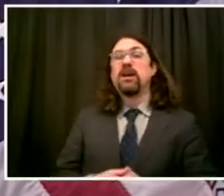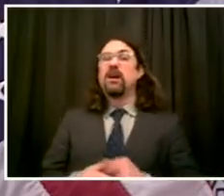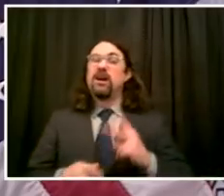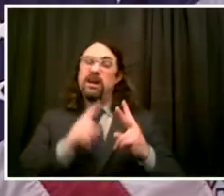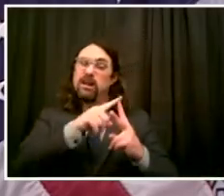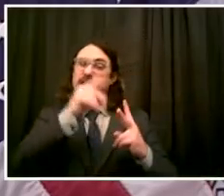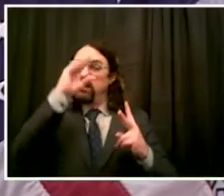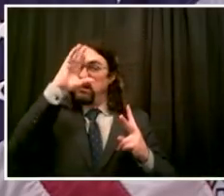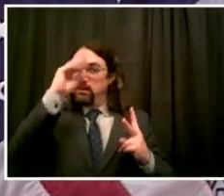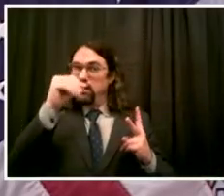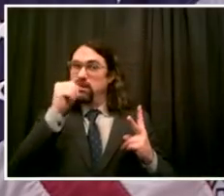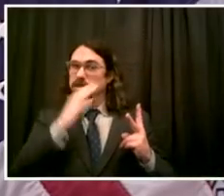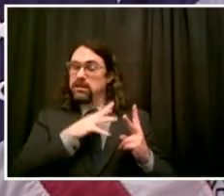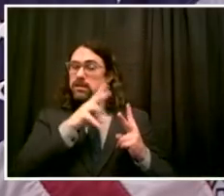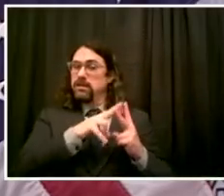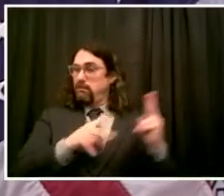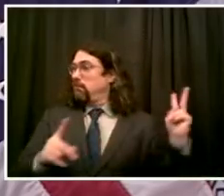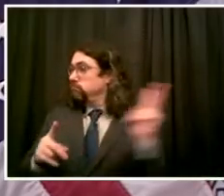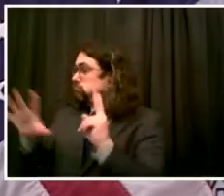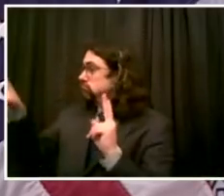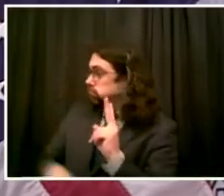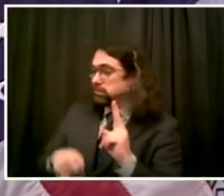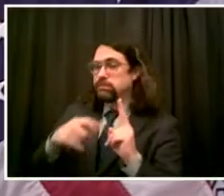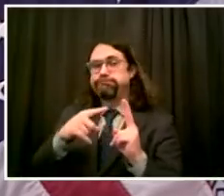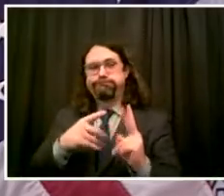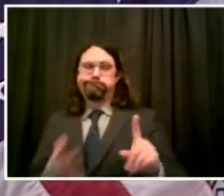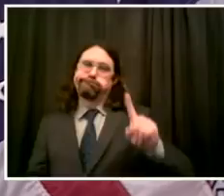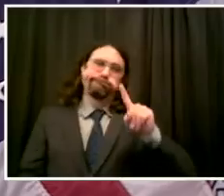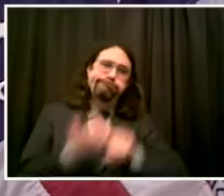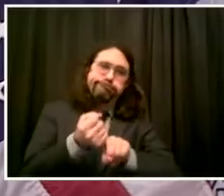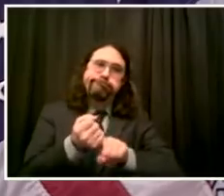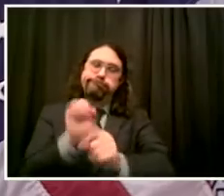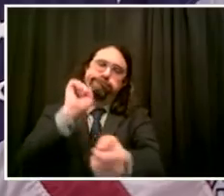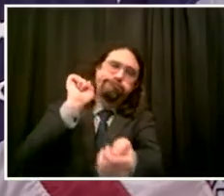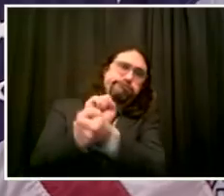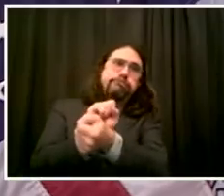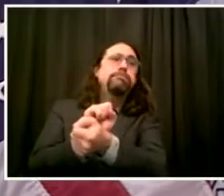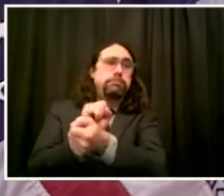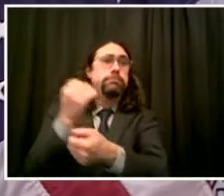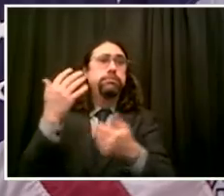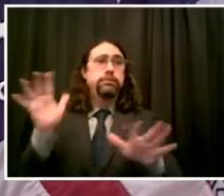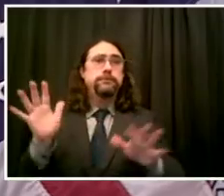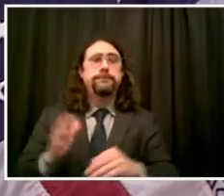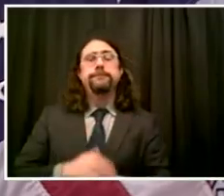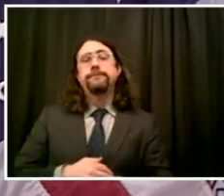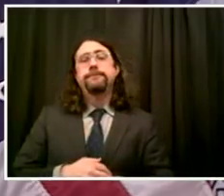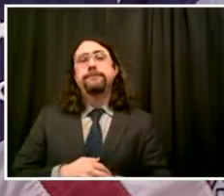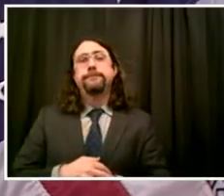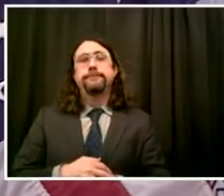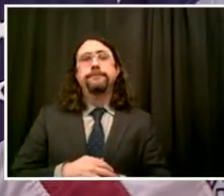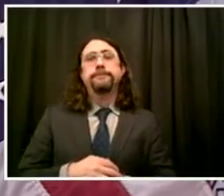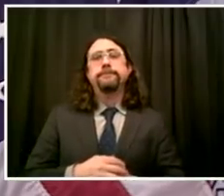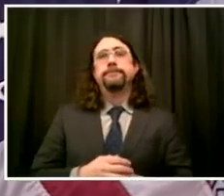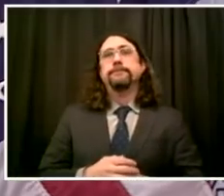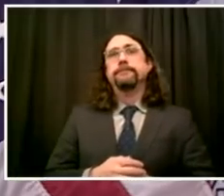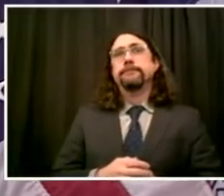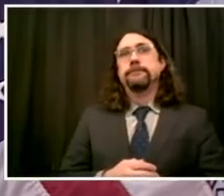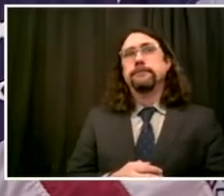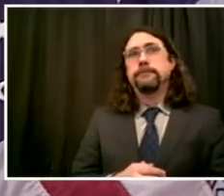this incident as a hate crime. So there are serious consequences when someone commits one of these